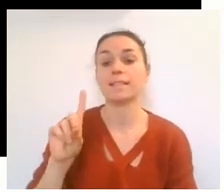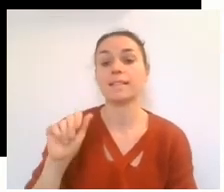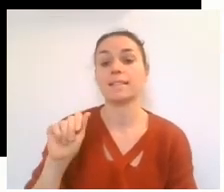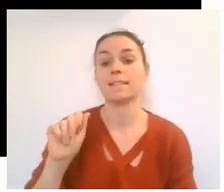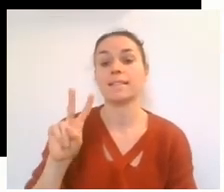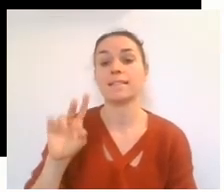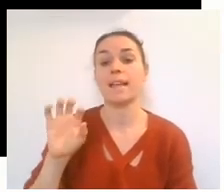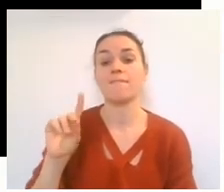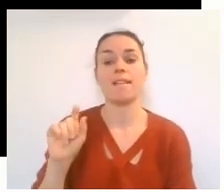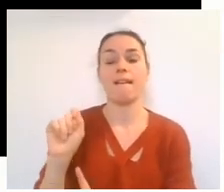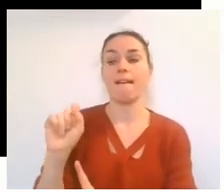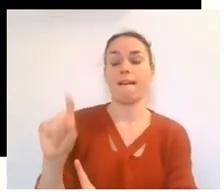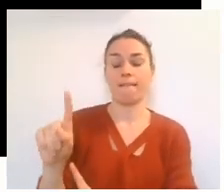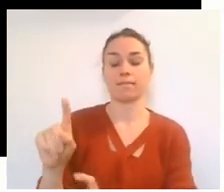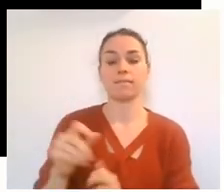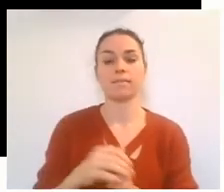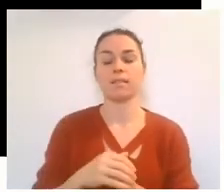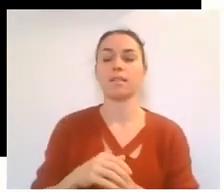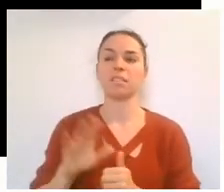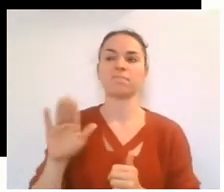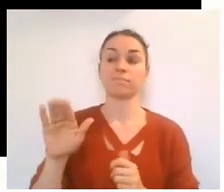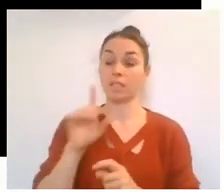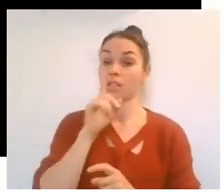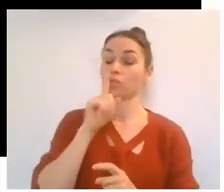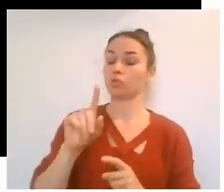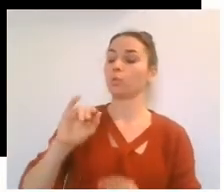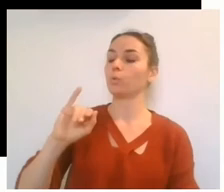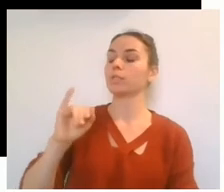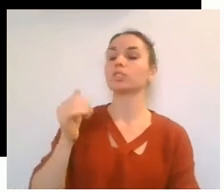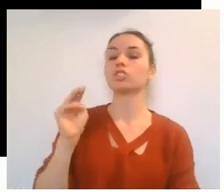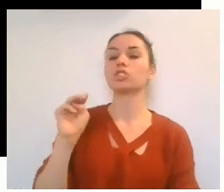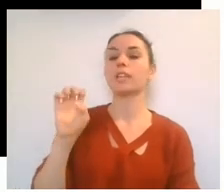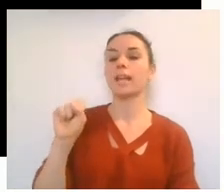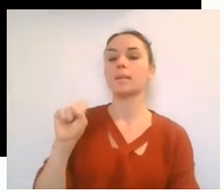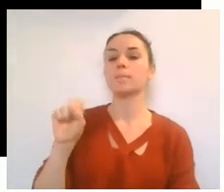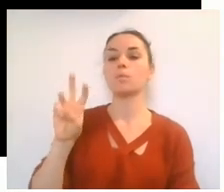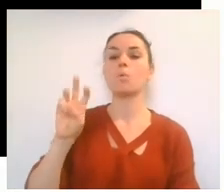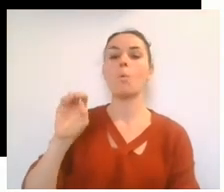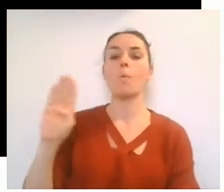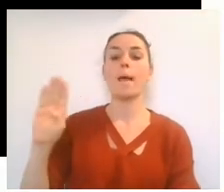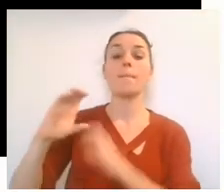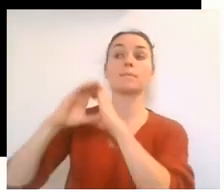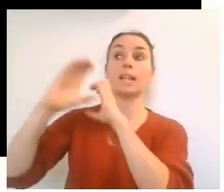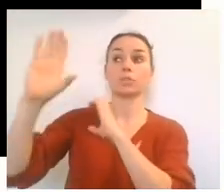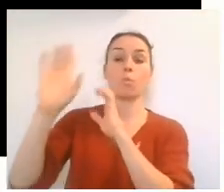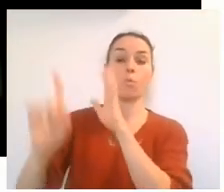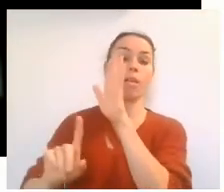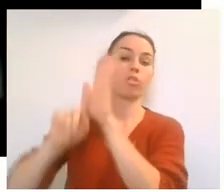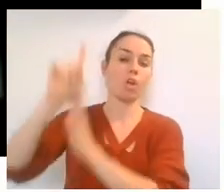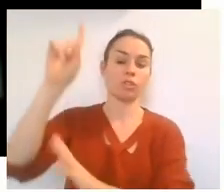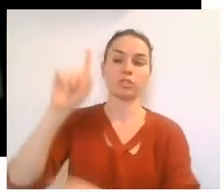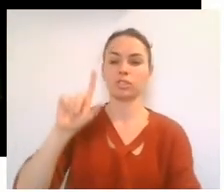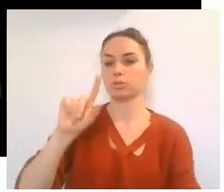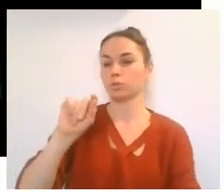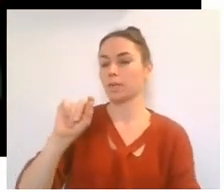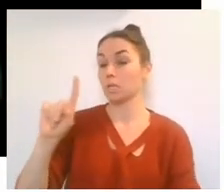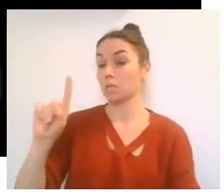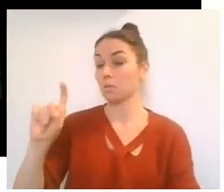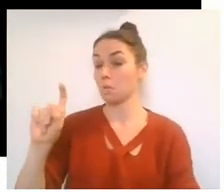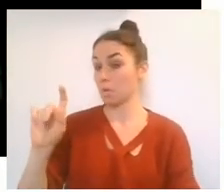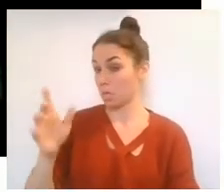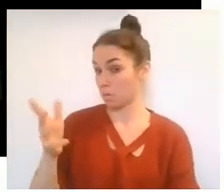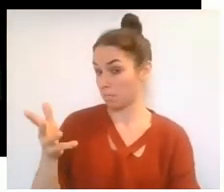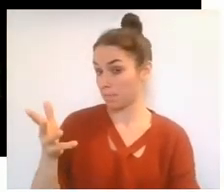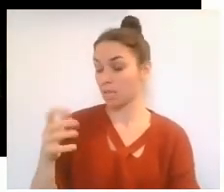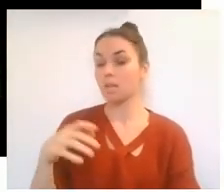His question is it true that the James Webb Telescope, to be launched in 2021, he says, will be 10 times more powerful